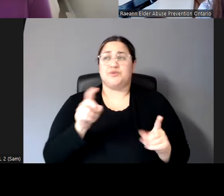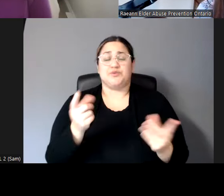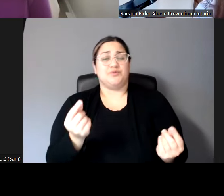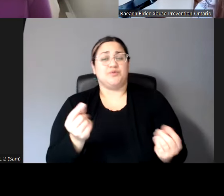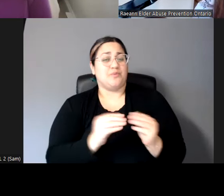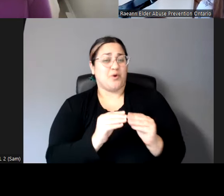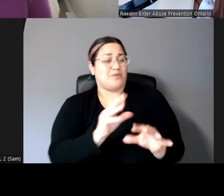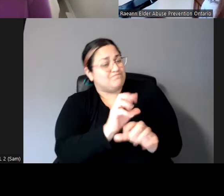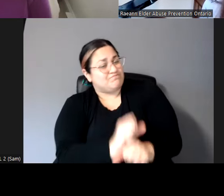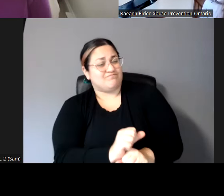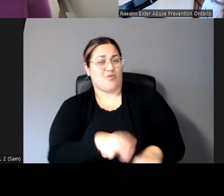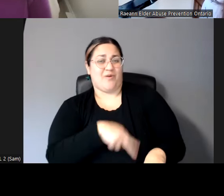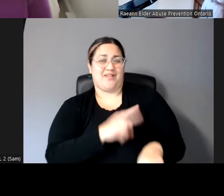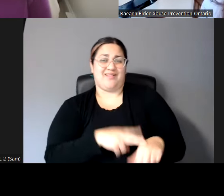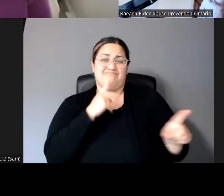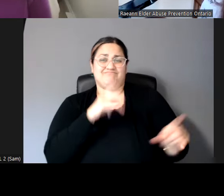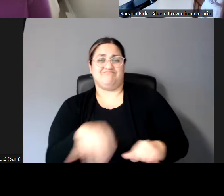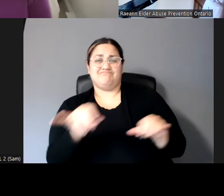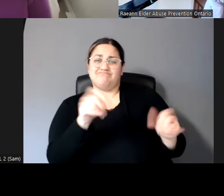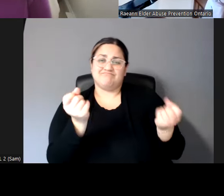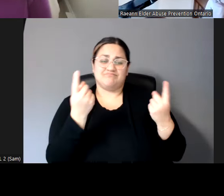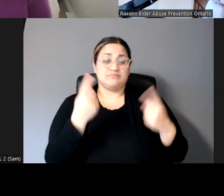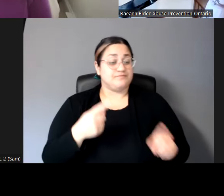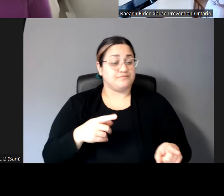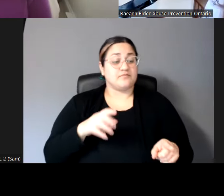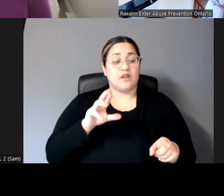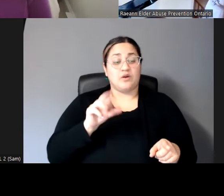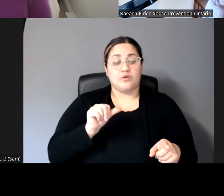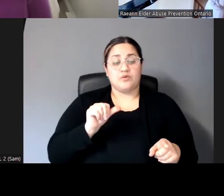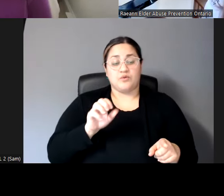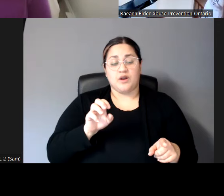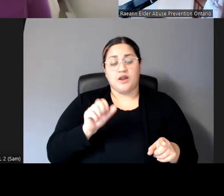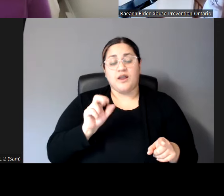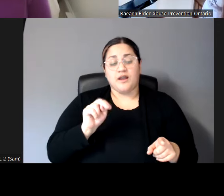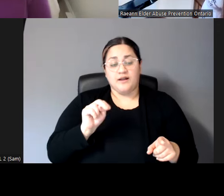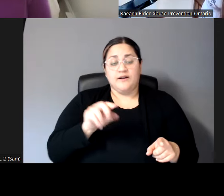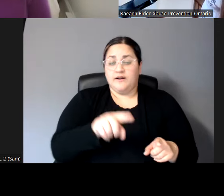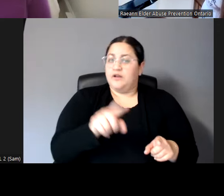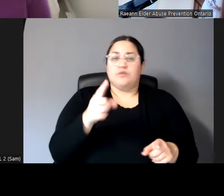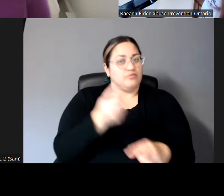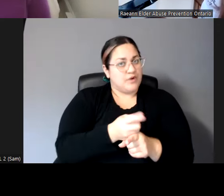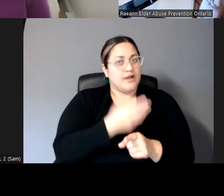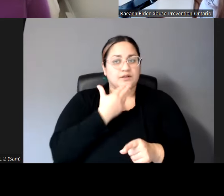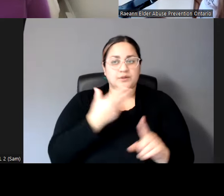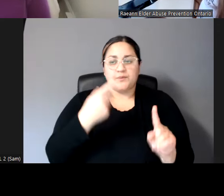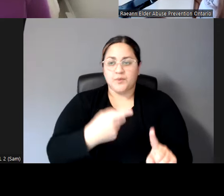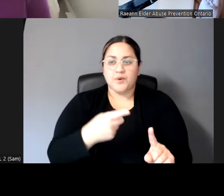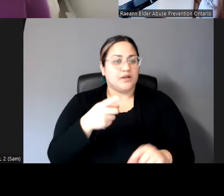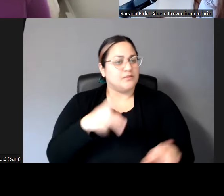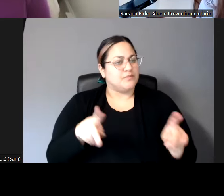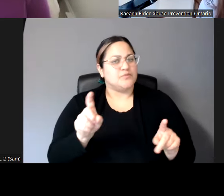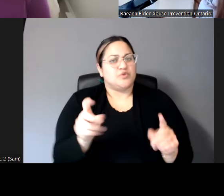in terms of that, you know, education, the reluctance for people to, you know, go forward and get that diagnosis. There was just one question